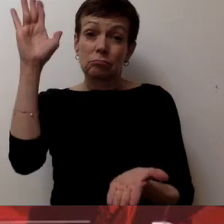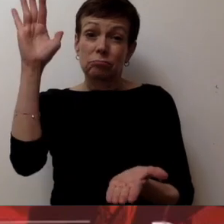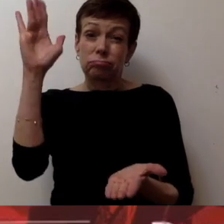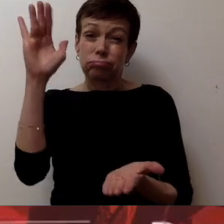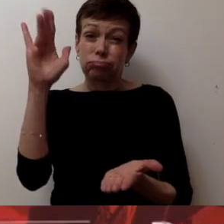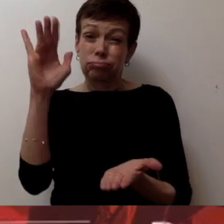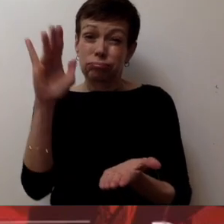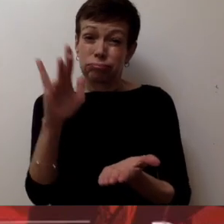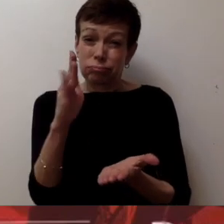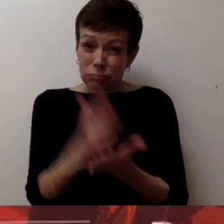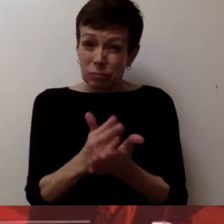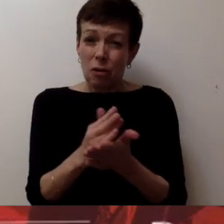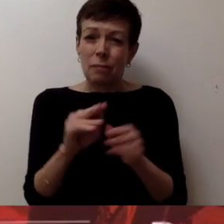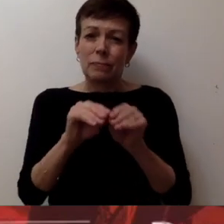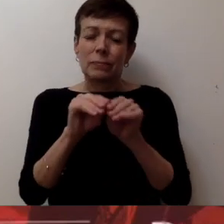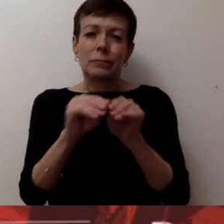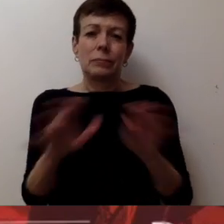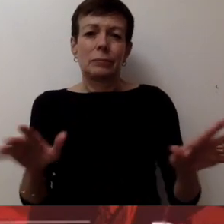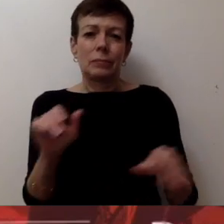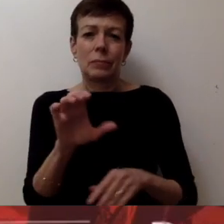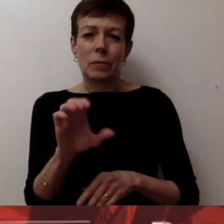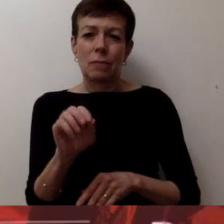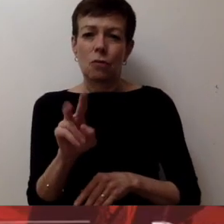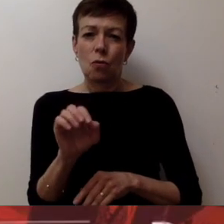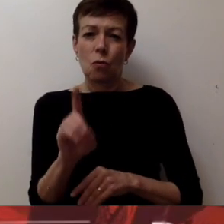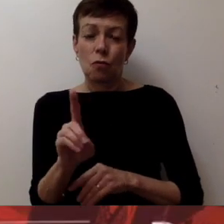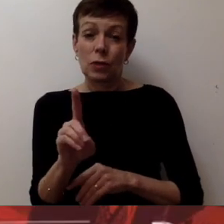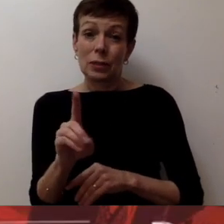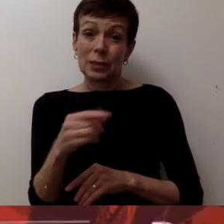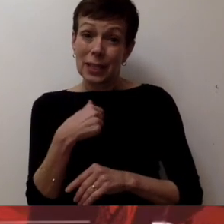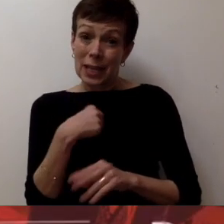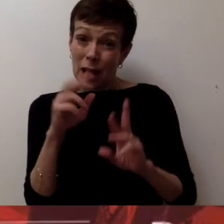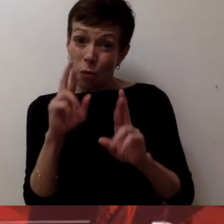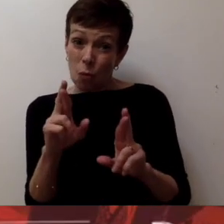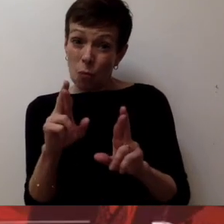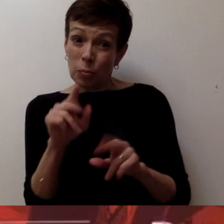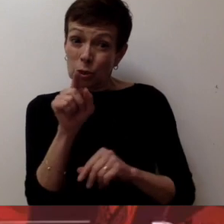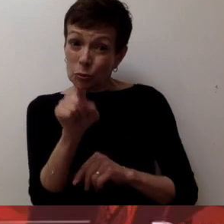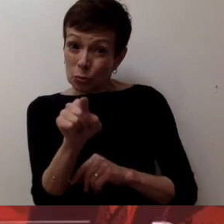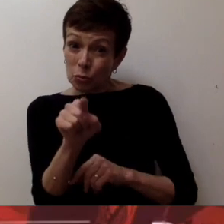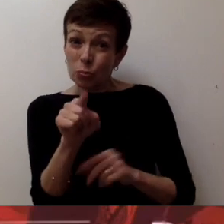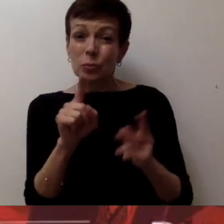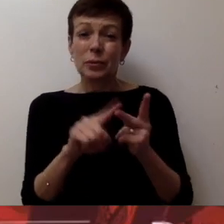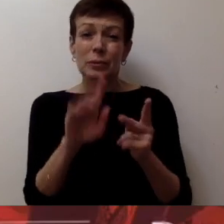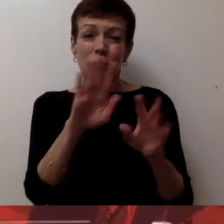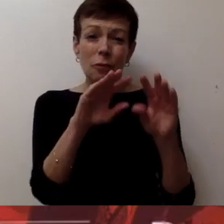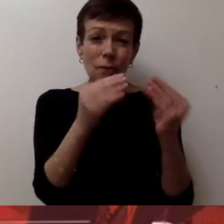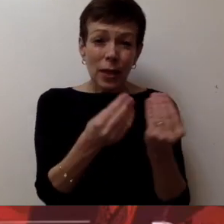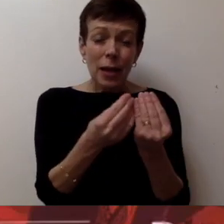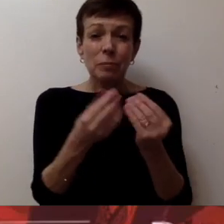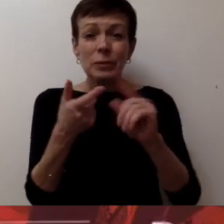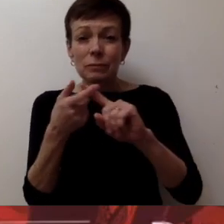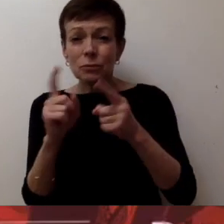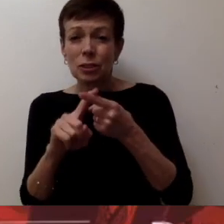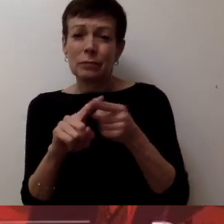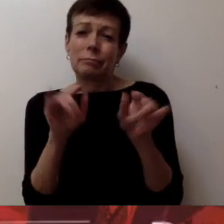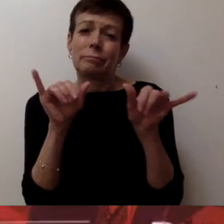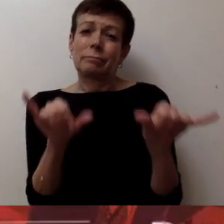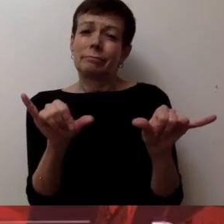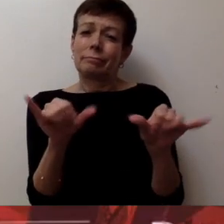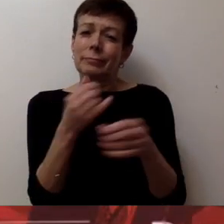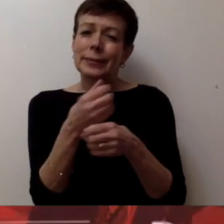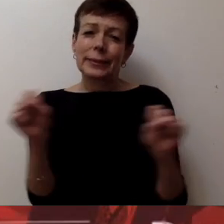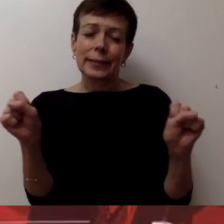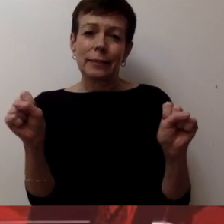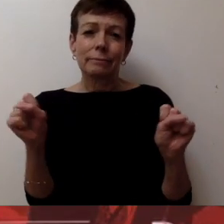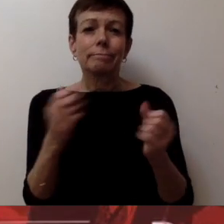stop the spread of COVID-19. And we want to express that we hope that you and your loved ones continue to remain safe. Thank you so much